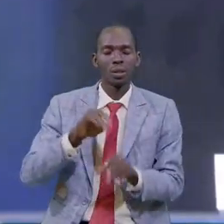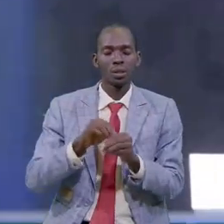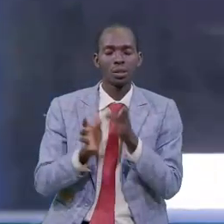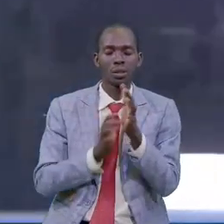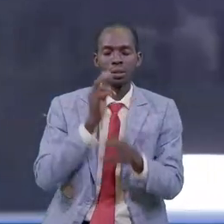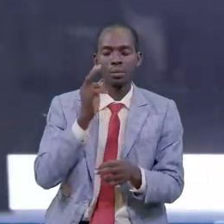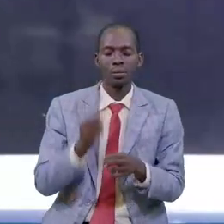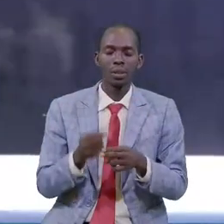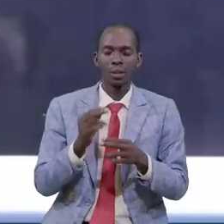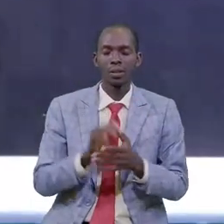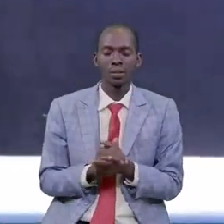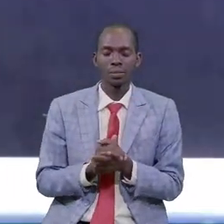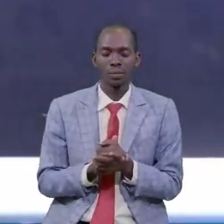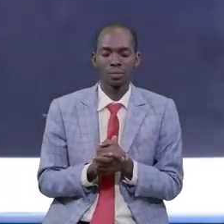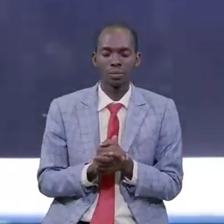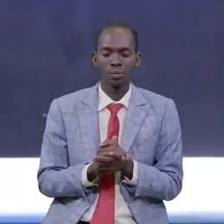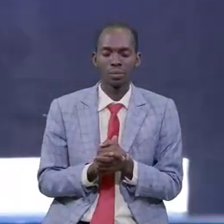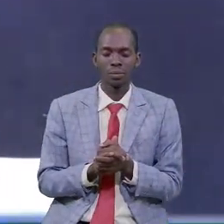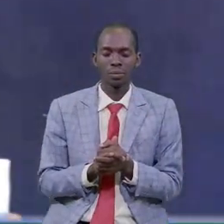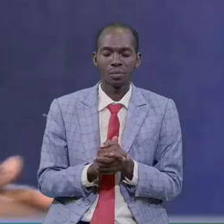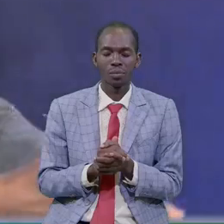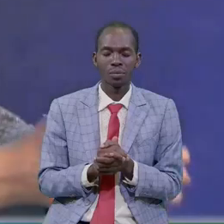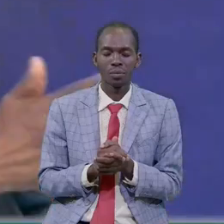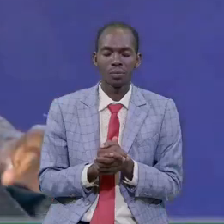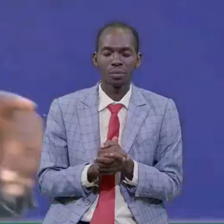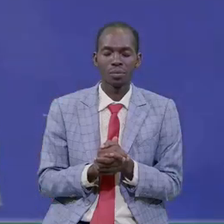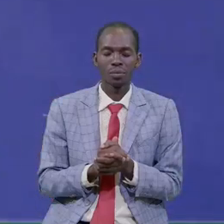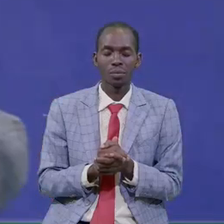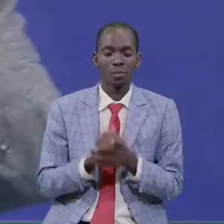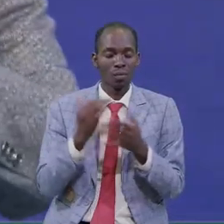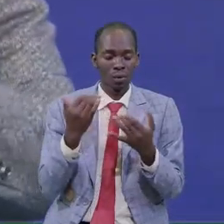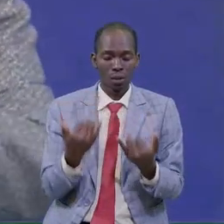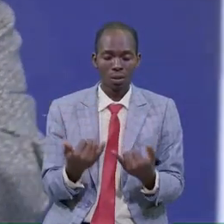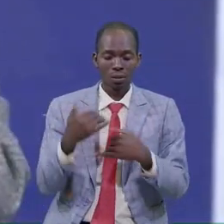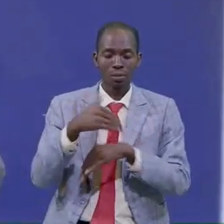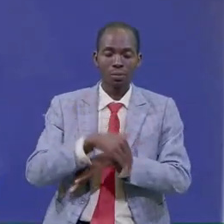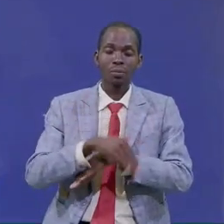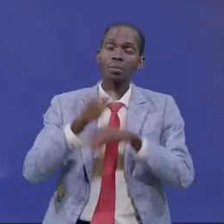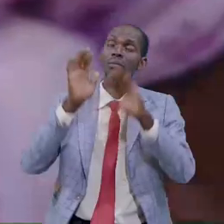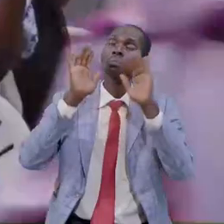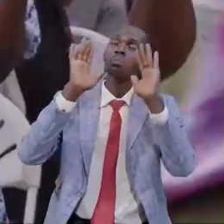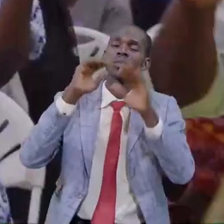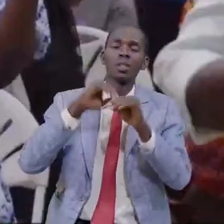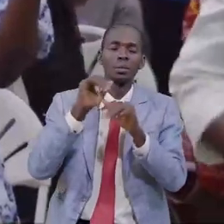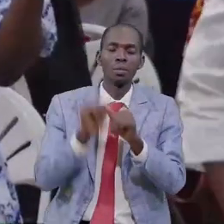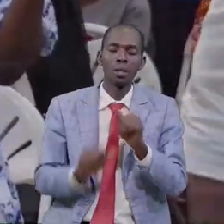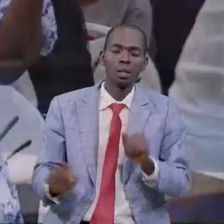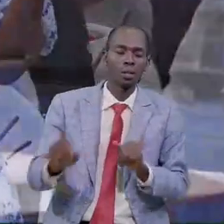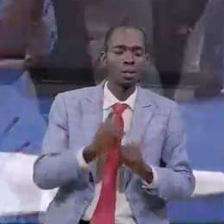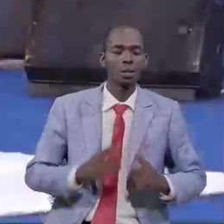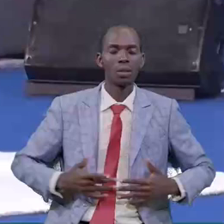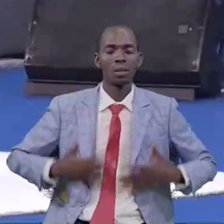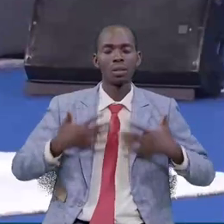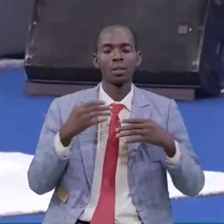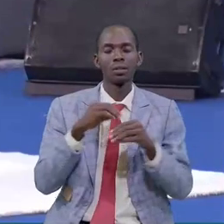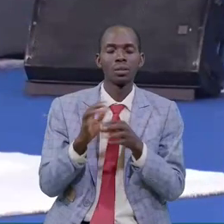tes enfants au nom de Jésus-Christ. Tonight, wonders in every life. Ce soir qu'il y ait des prodiges healing